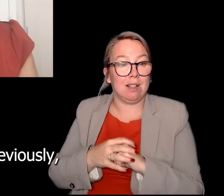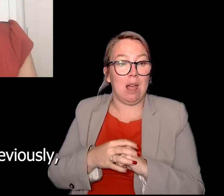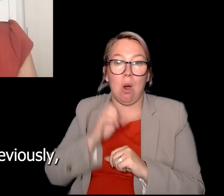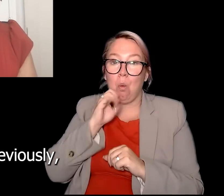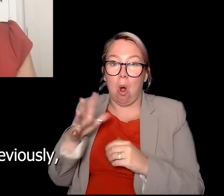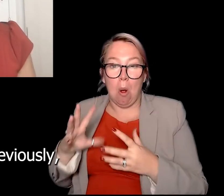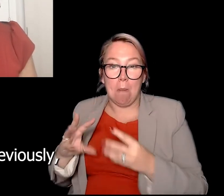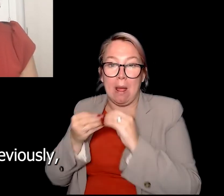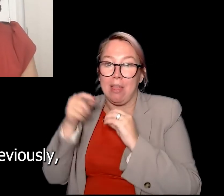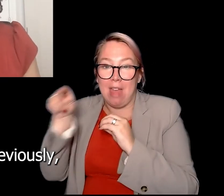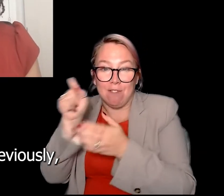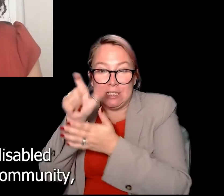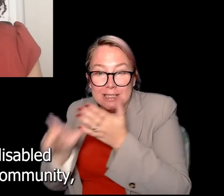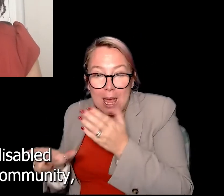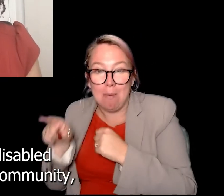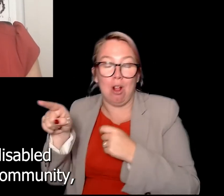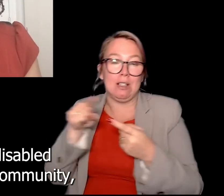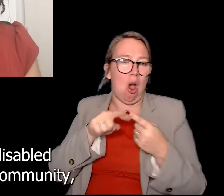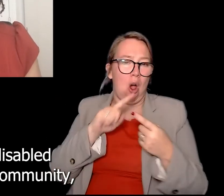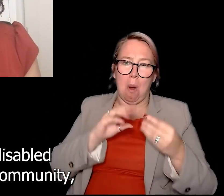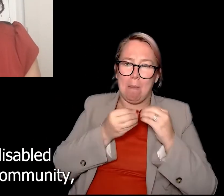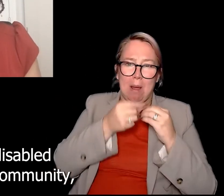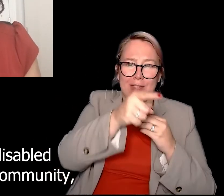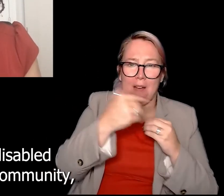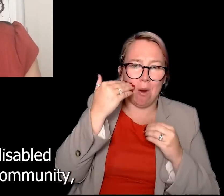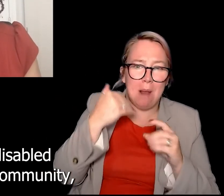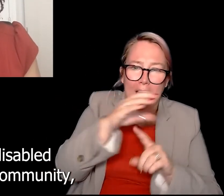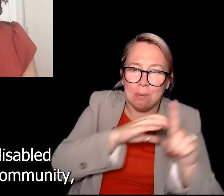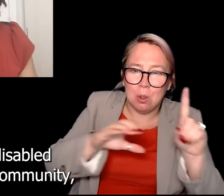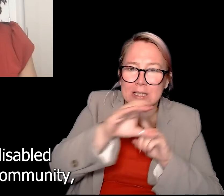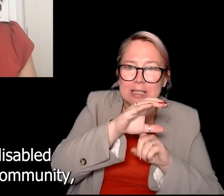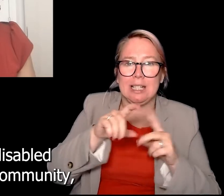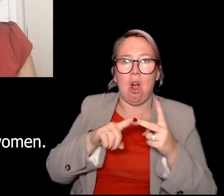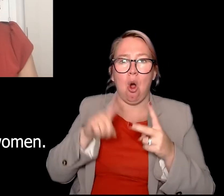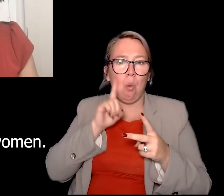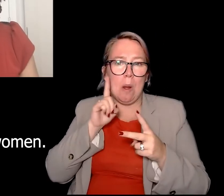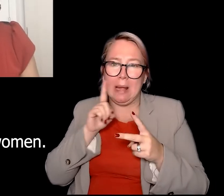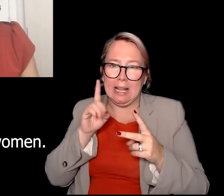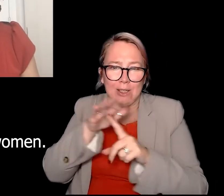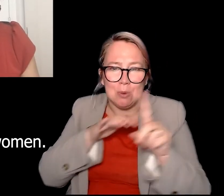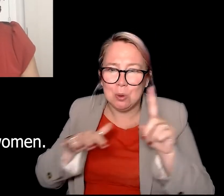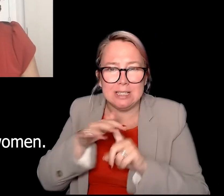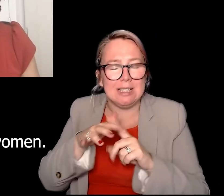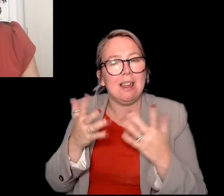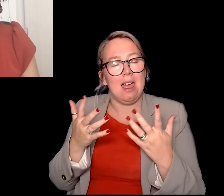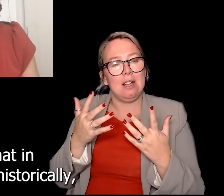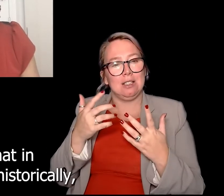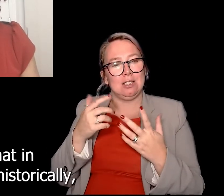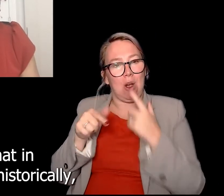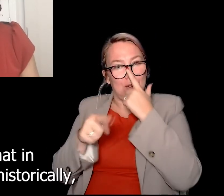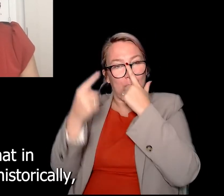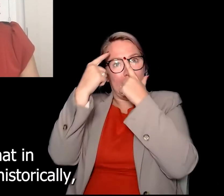society previously, where you've got like, you know, well, we won't build this for the disabled, or we won't build this for the black community, or we won't build this for women. Yeah,